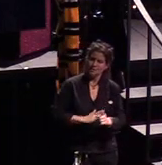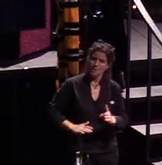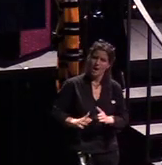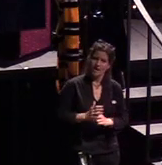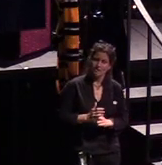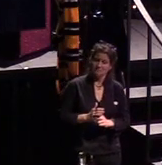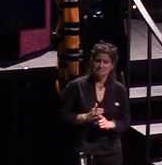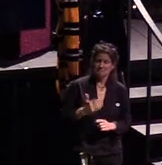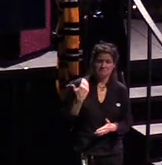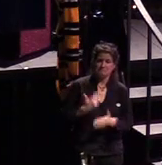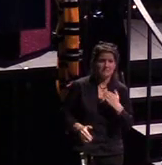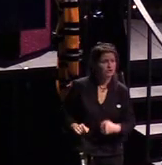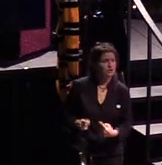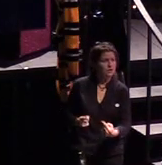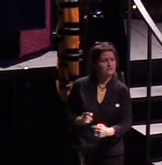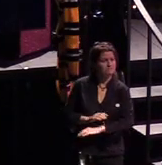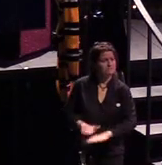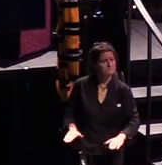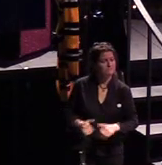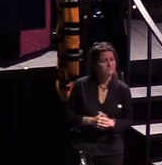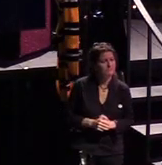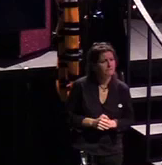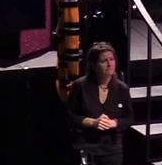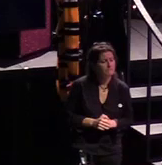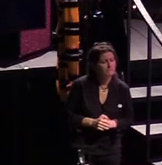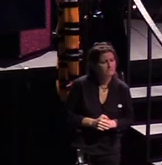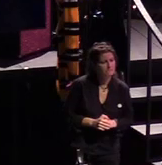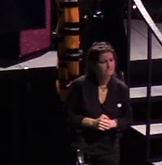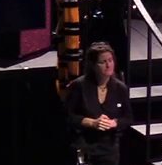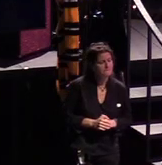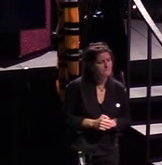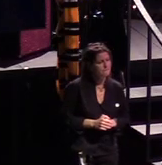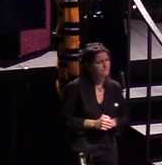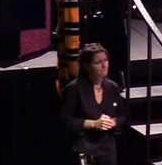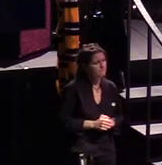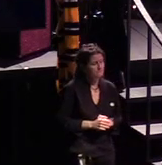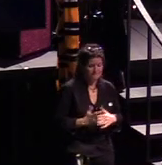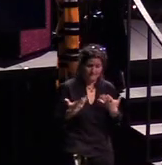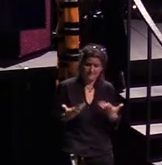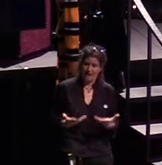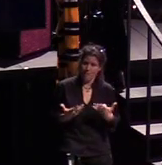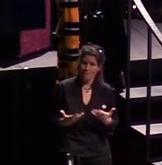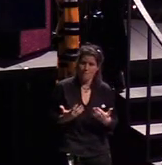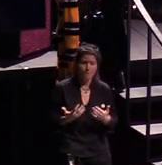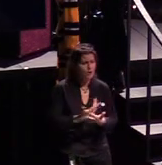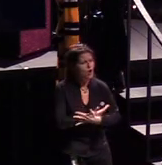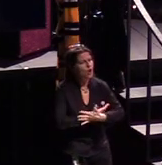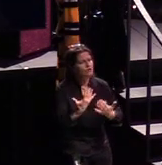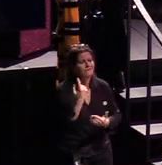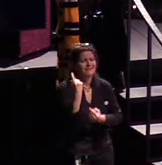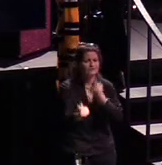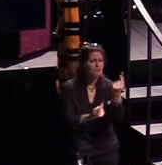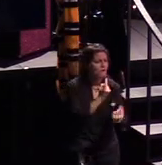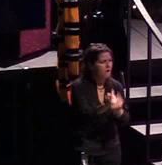biscuit unchallenged at a time when many individuals and organizations are